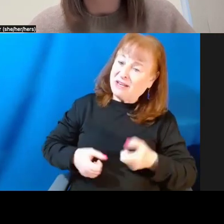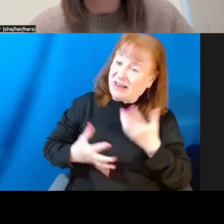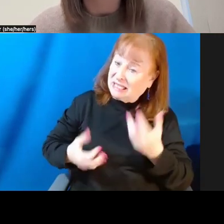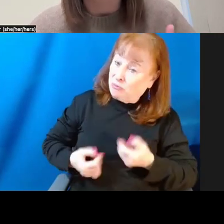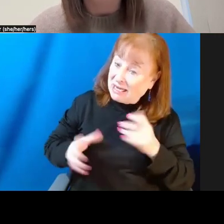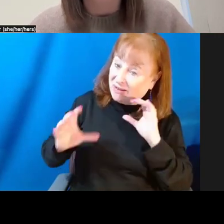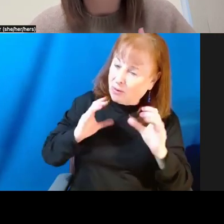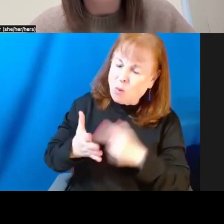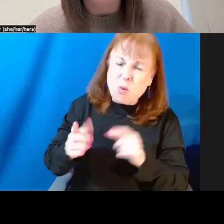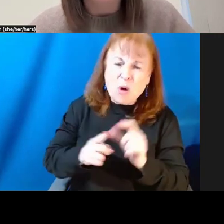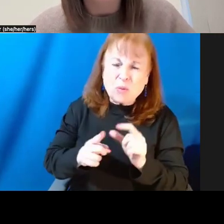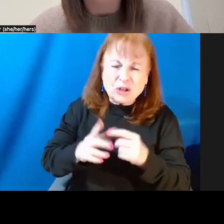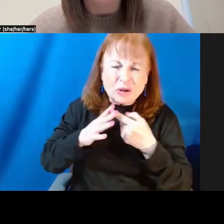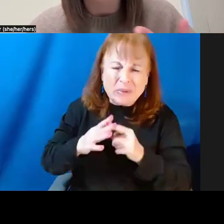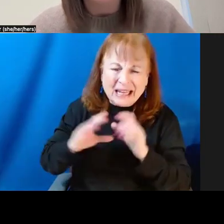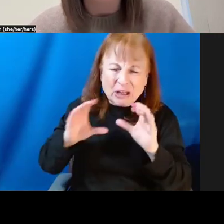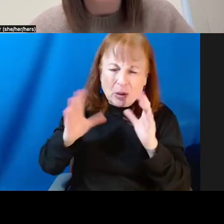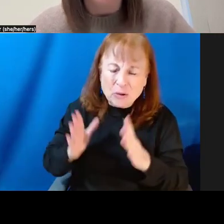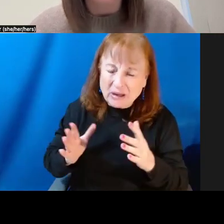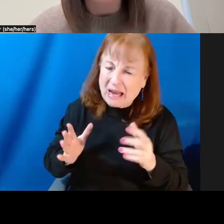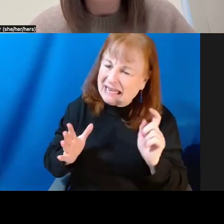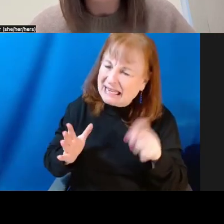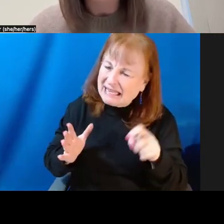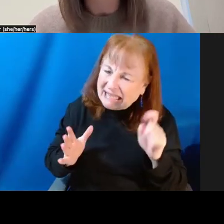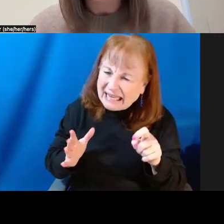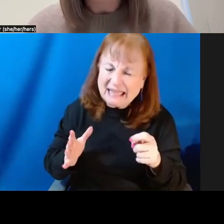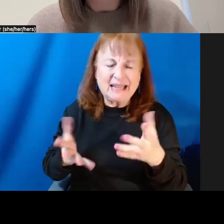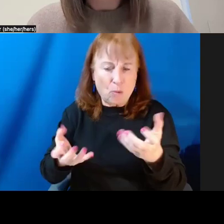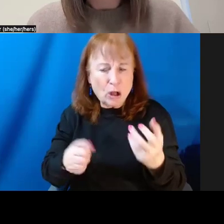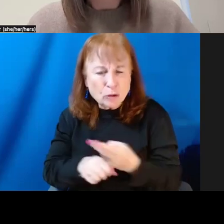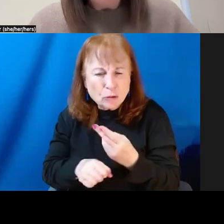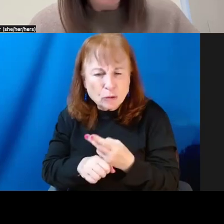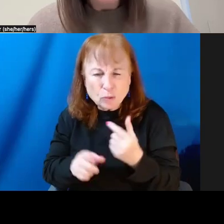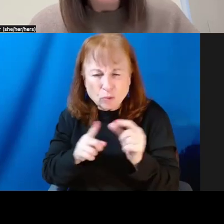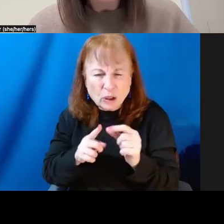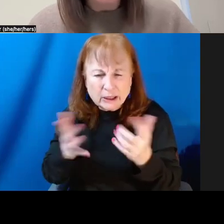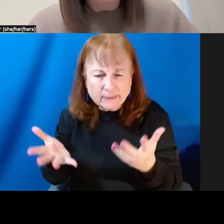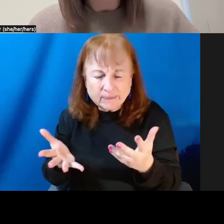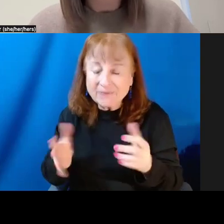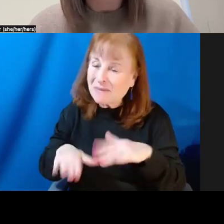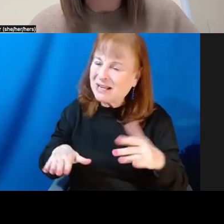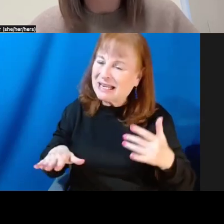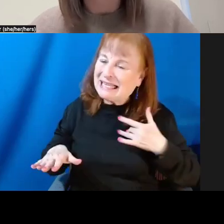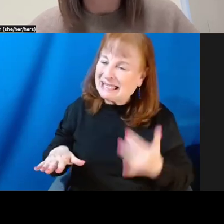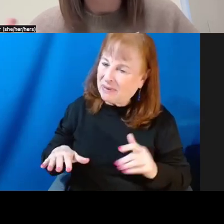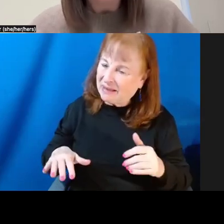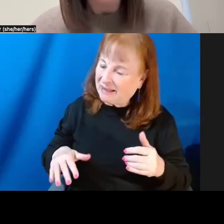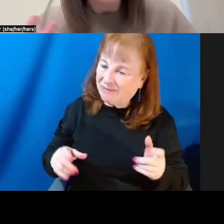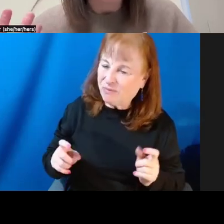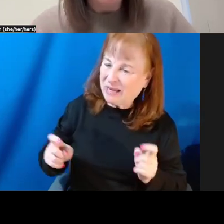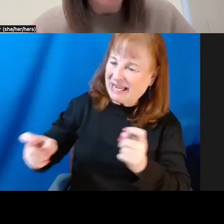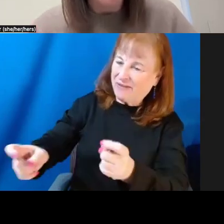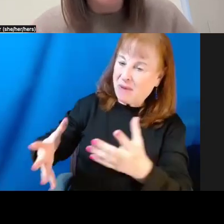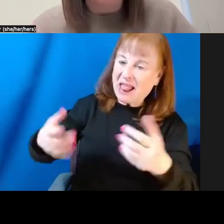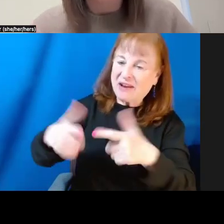what words are beginning communicators likely to need and want to use? But children are typically provided with a lot of